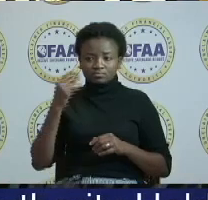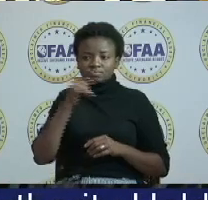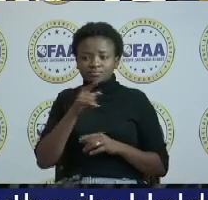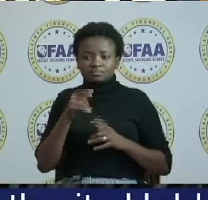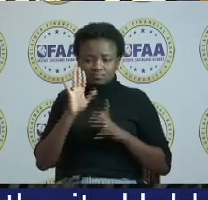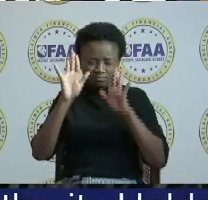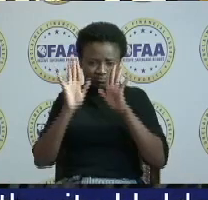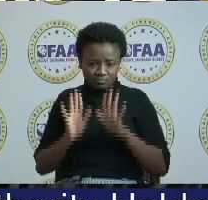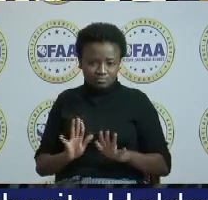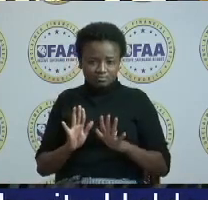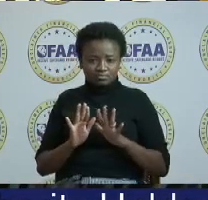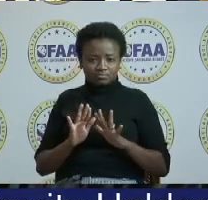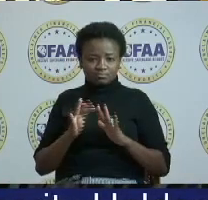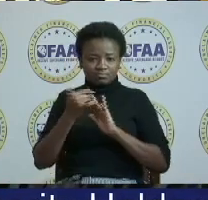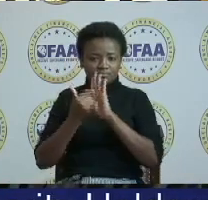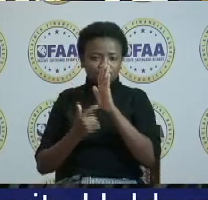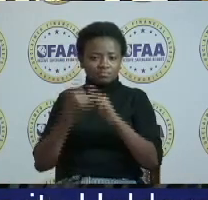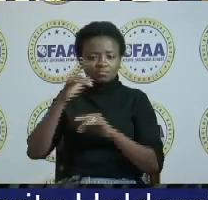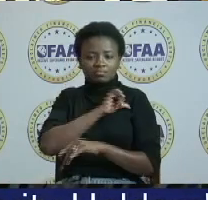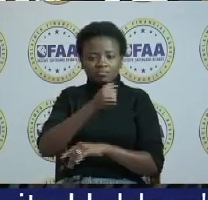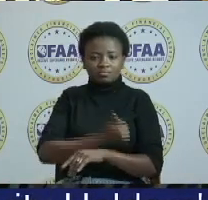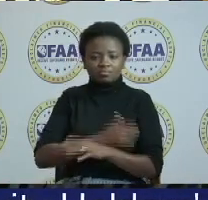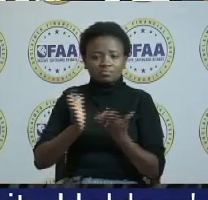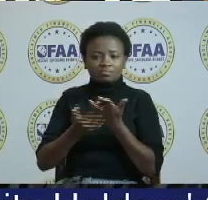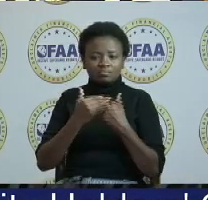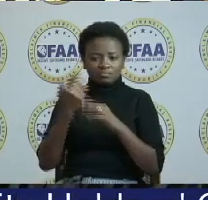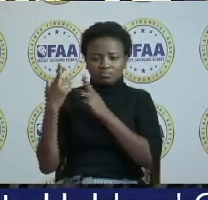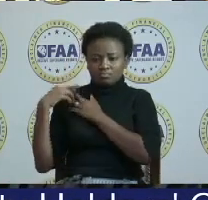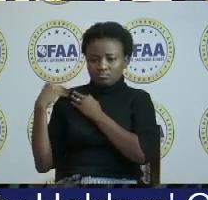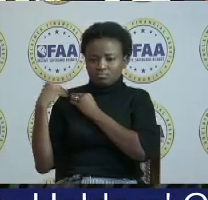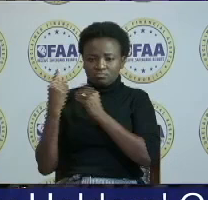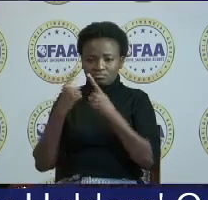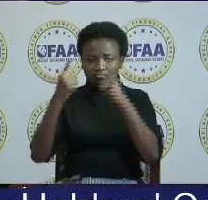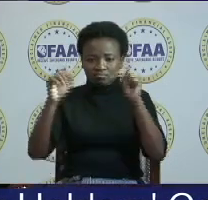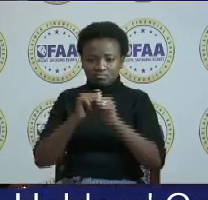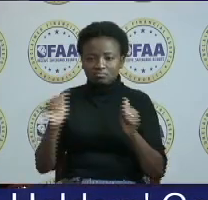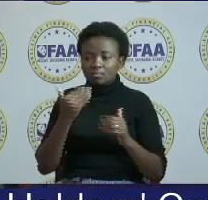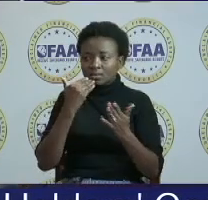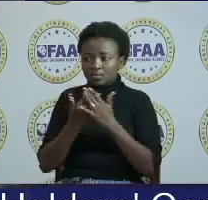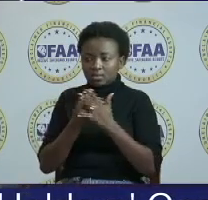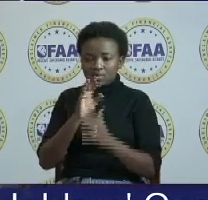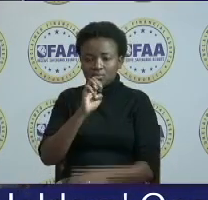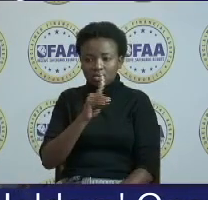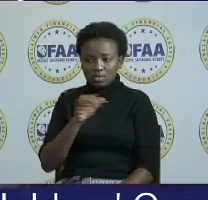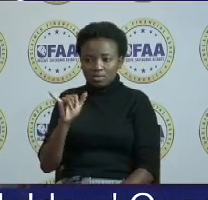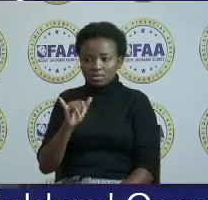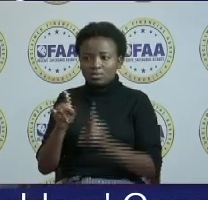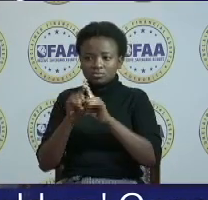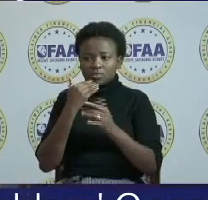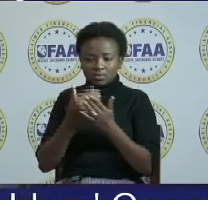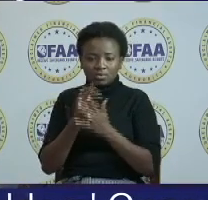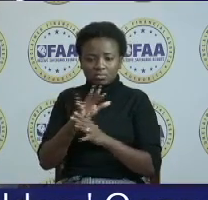pillars, one of the three pillars of the authority in fulfilling this mandate? Yeah, thank you, Eddie. And thank you once again,